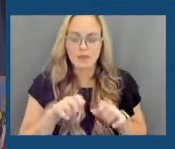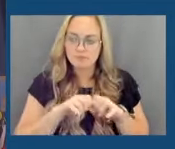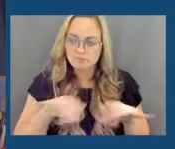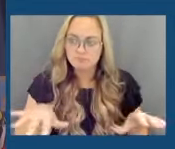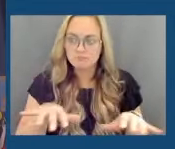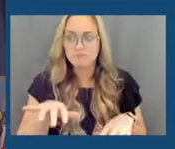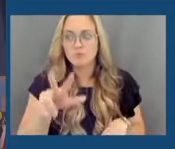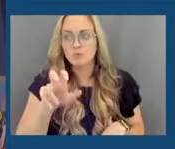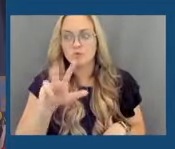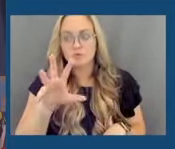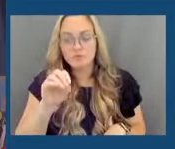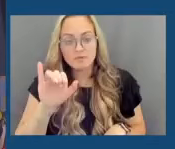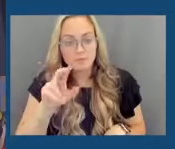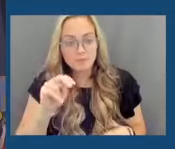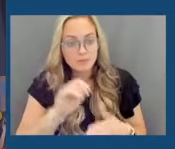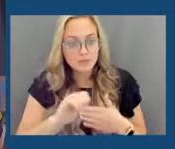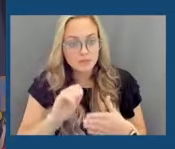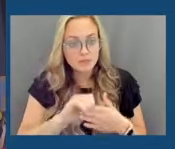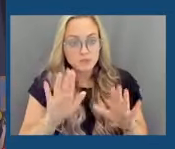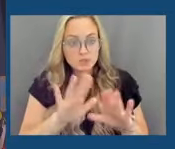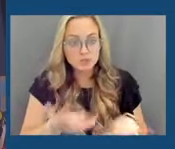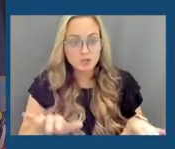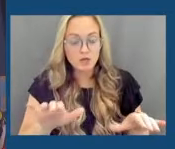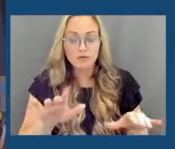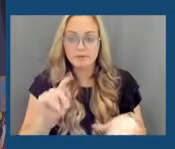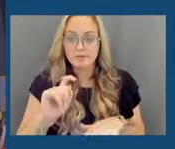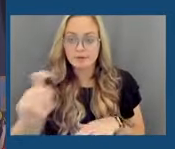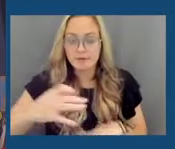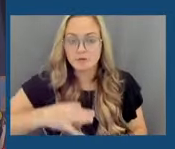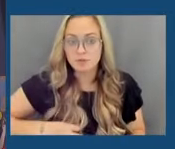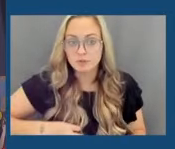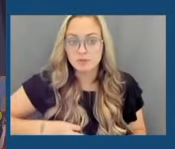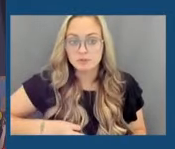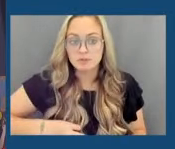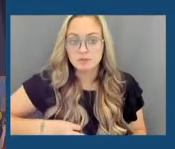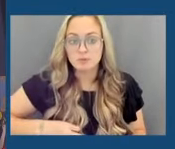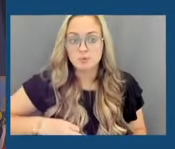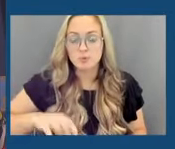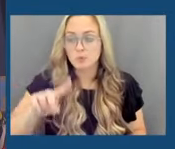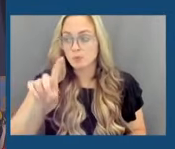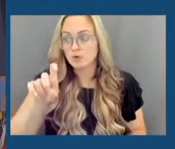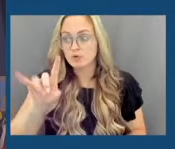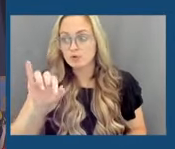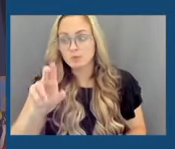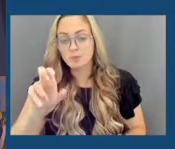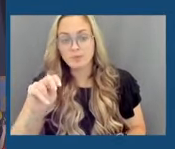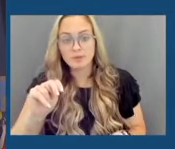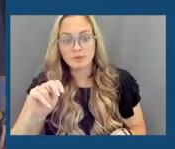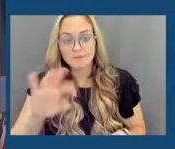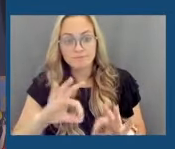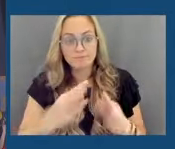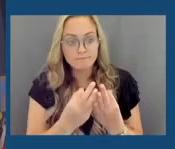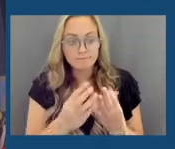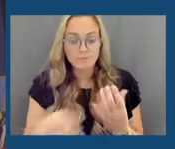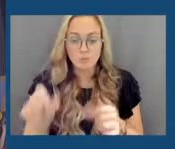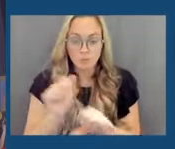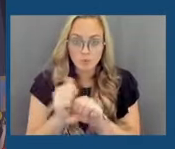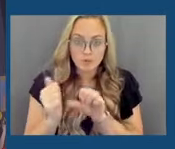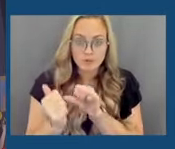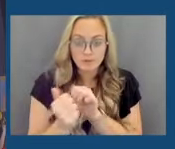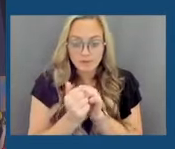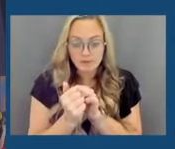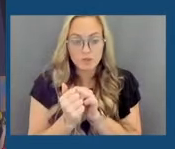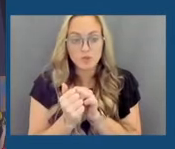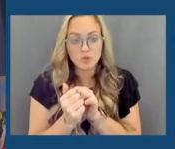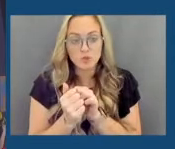$350 million in child tax credits to over 1 million families. And then we work together to